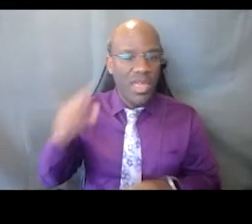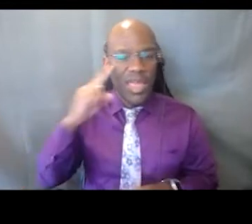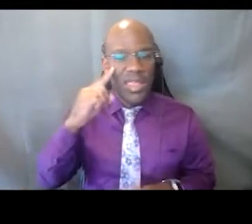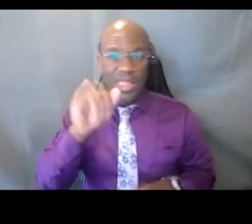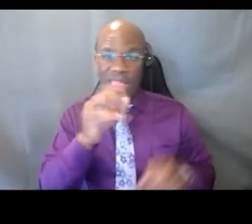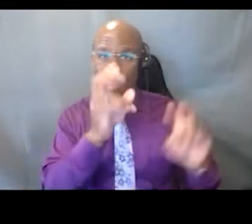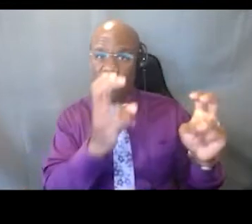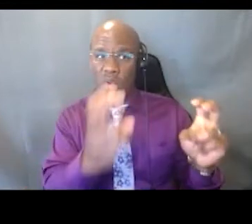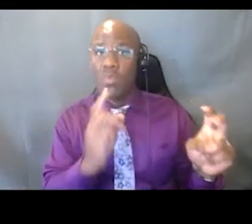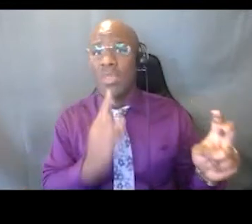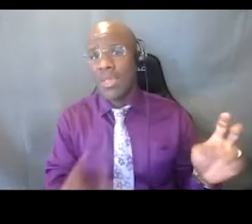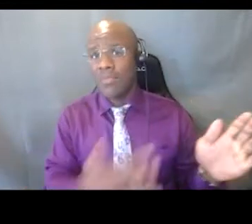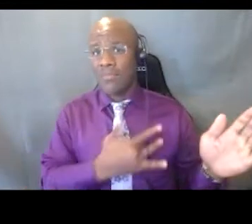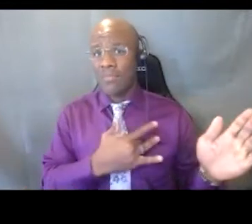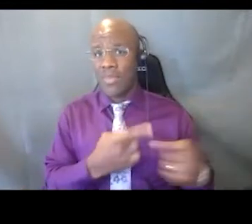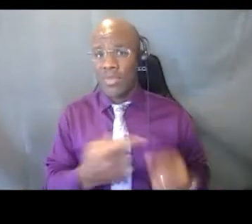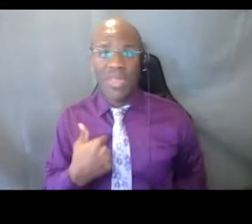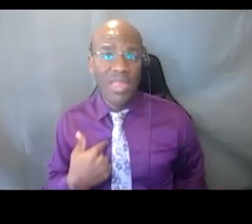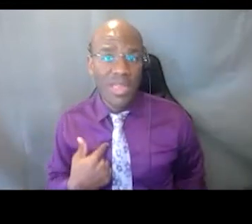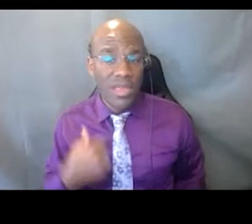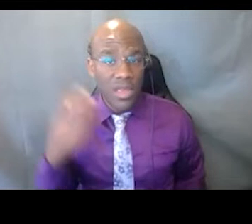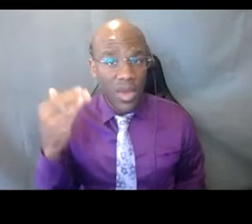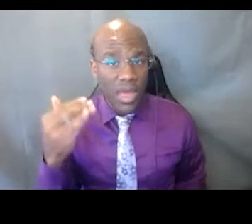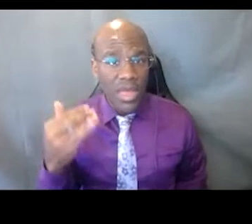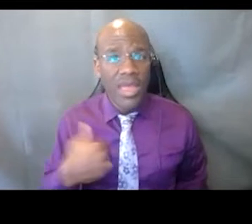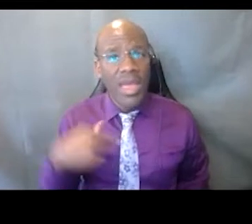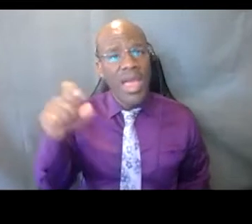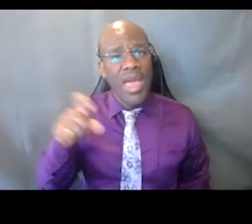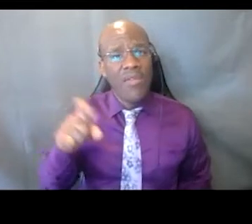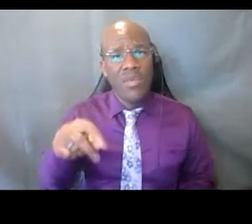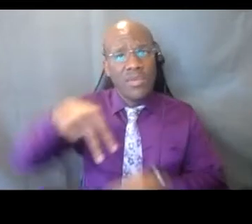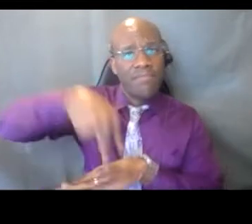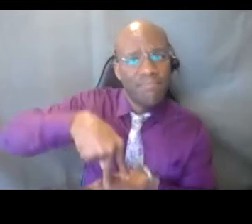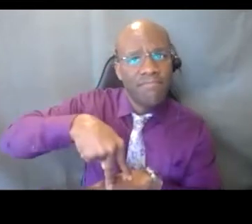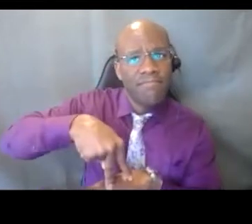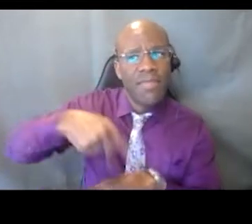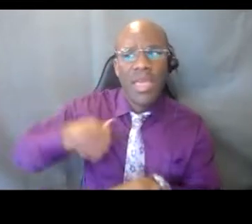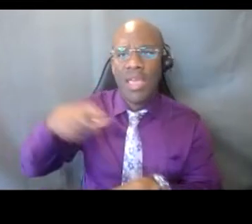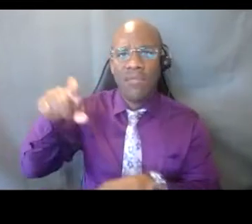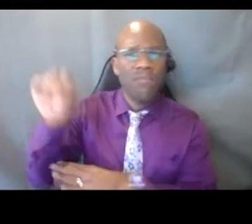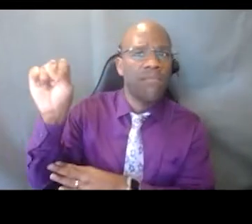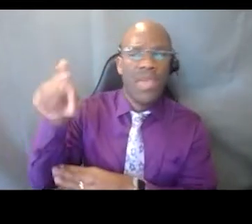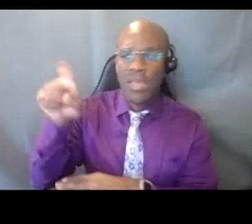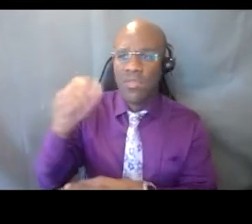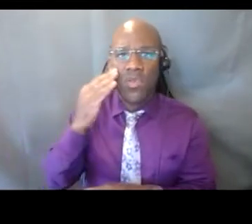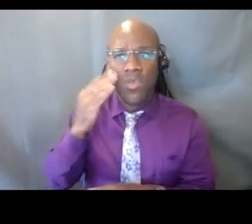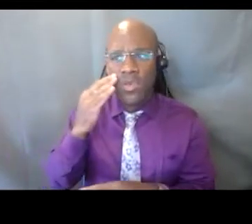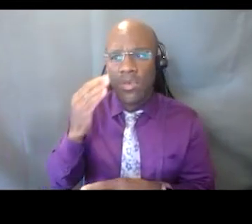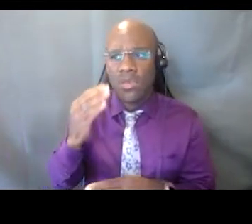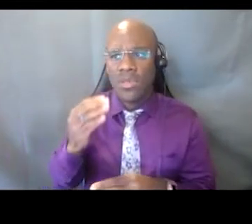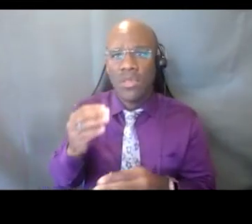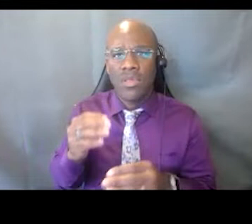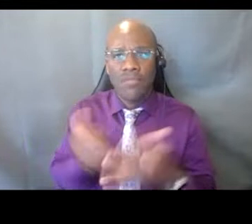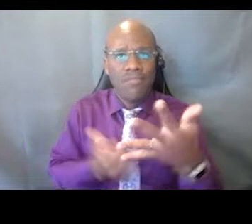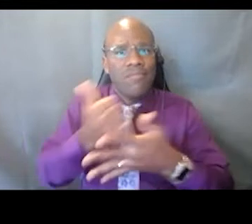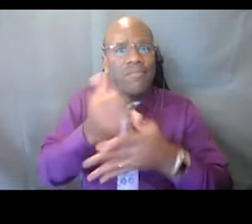because it truly, you have to stand, you have to know what is important to the child. And as she highlighted in here, you